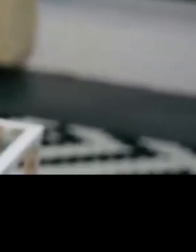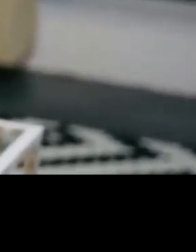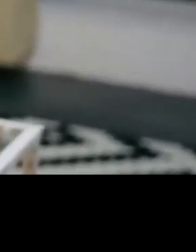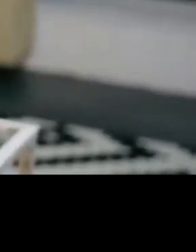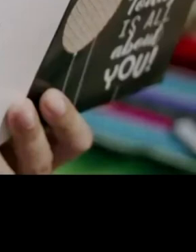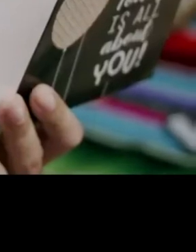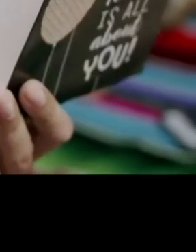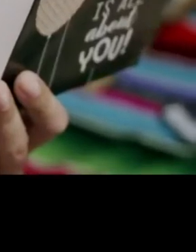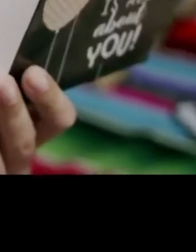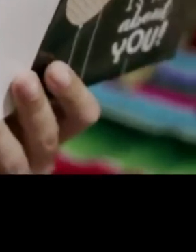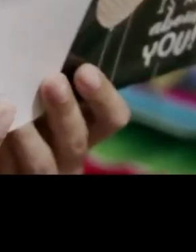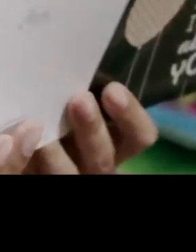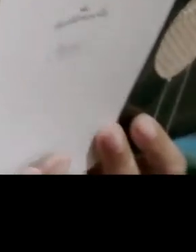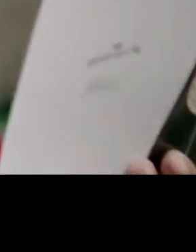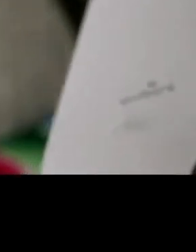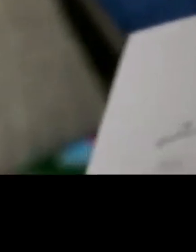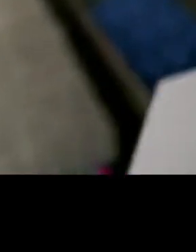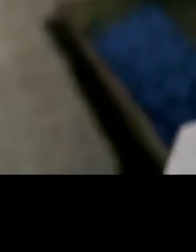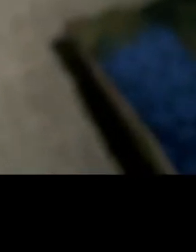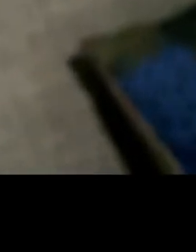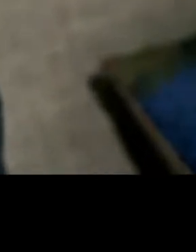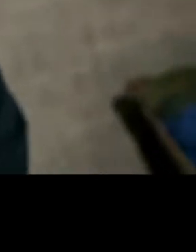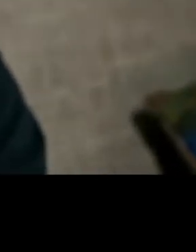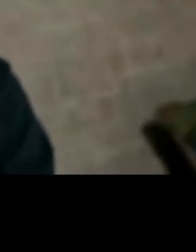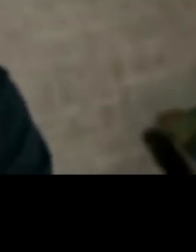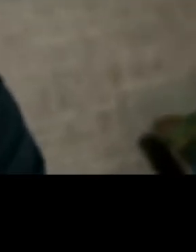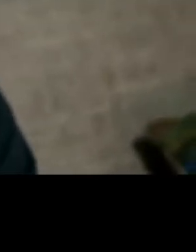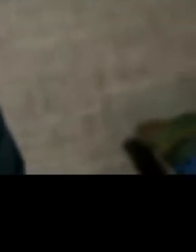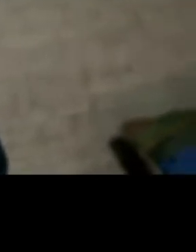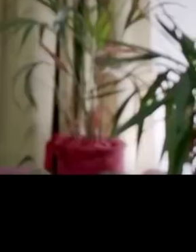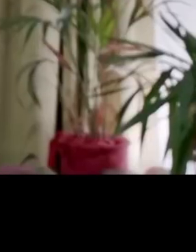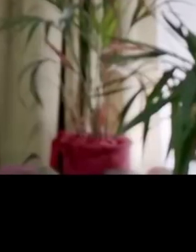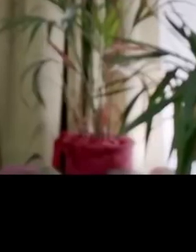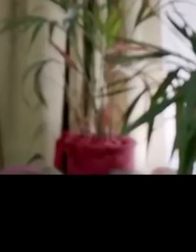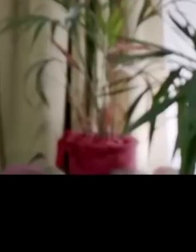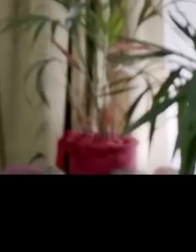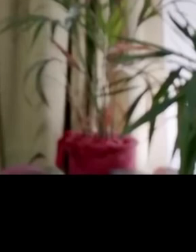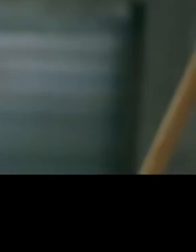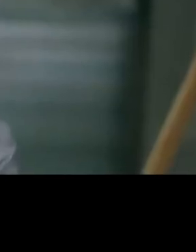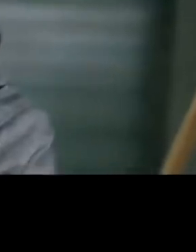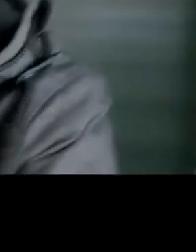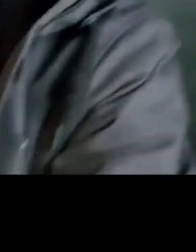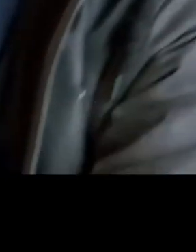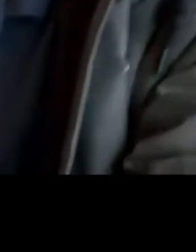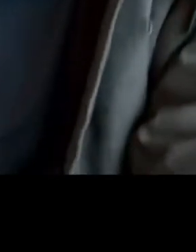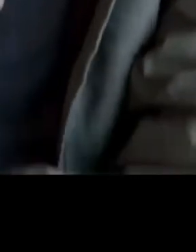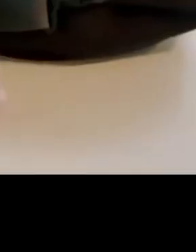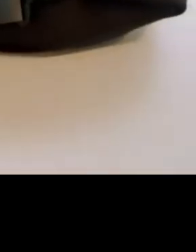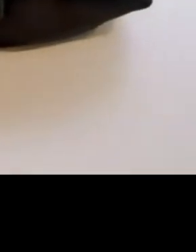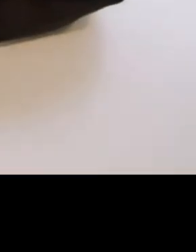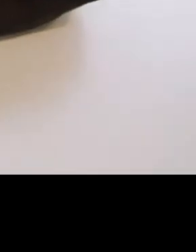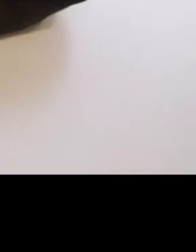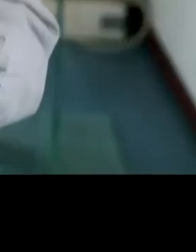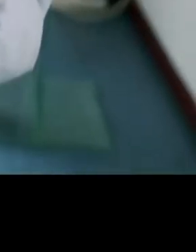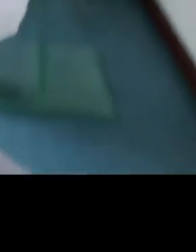I wish you the happiest year ahead. To be me, to be Parham Dusta. To be me, to be